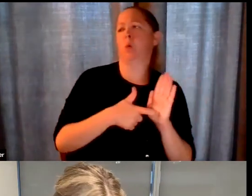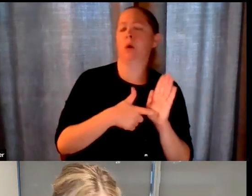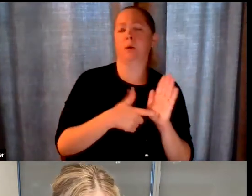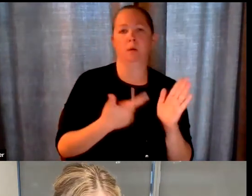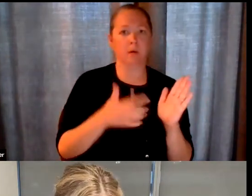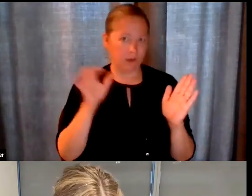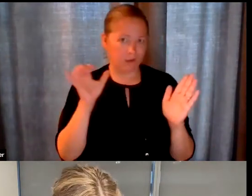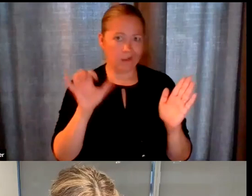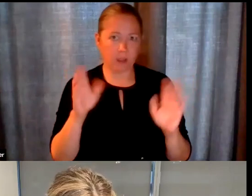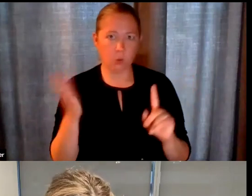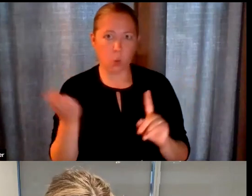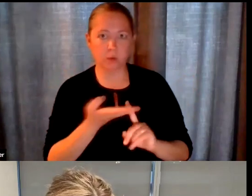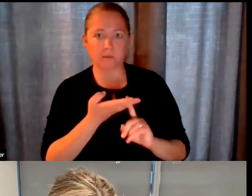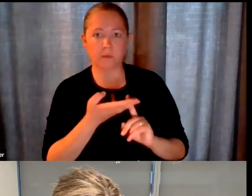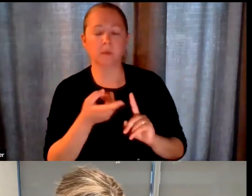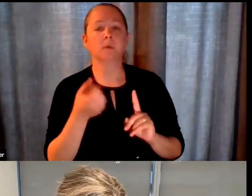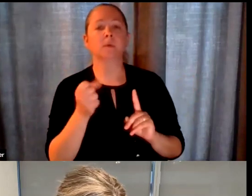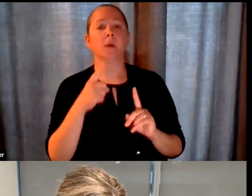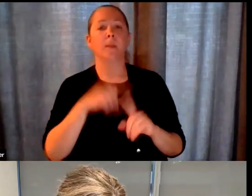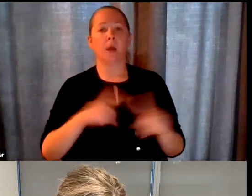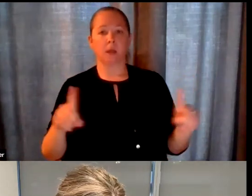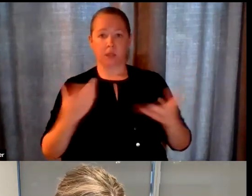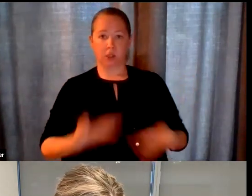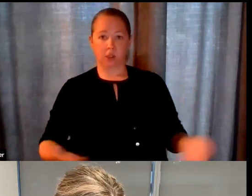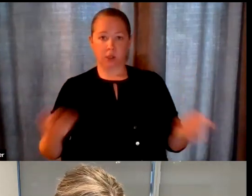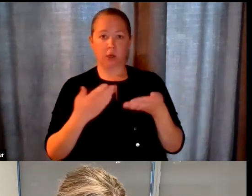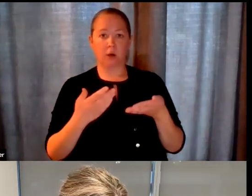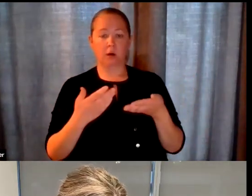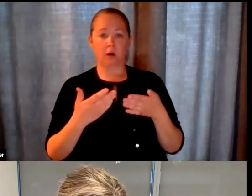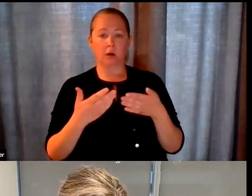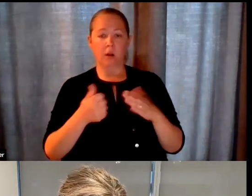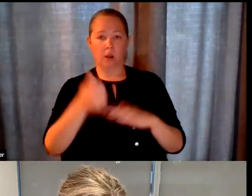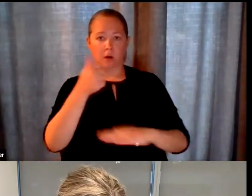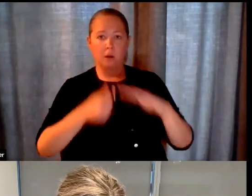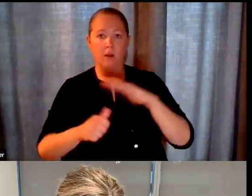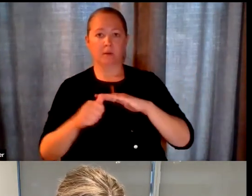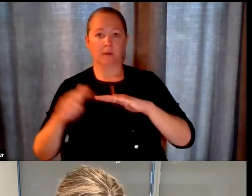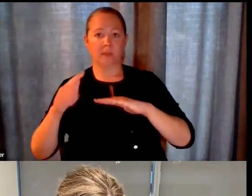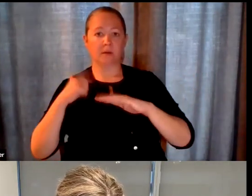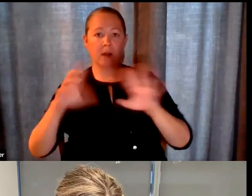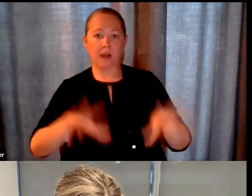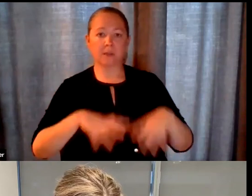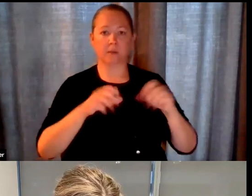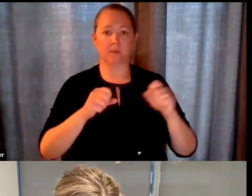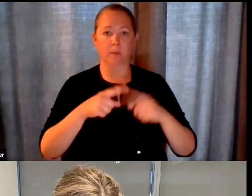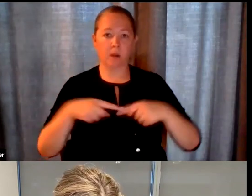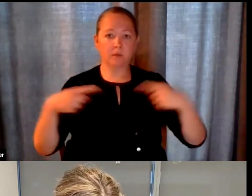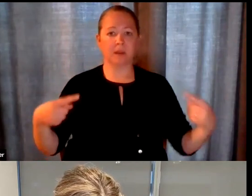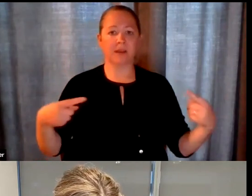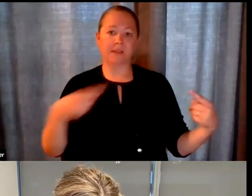But here, under the facts that Justice Gorsuch adopted from the other side, the facts that he made up, he said this isn't